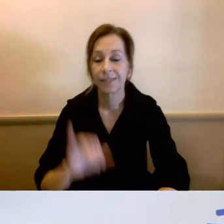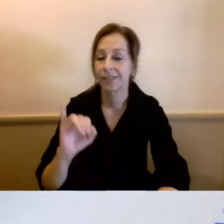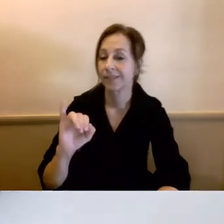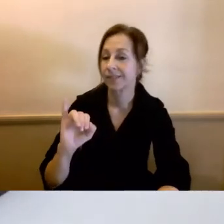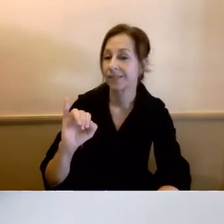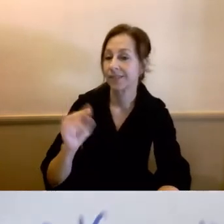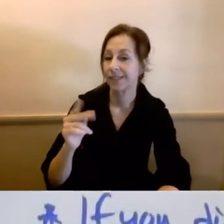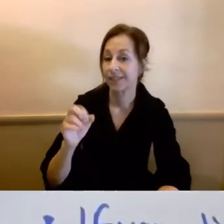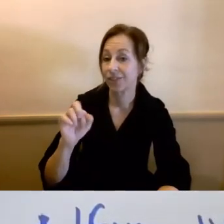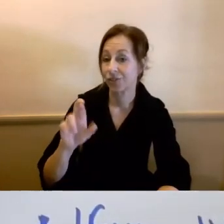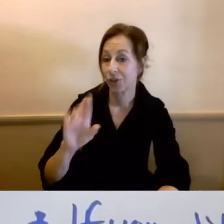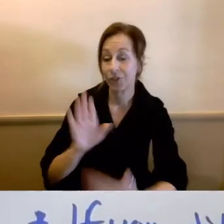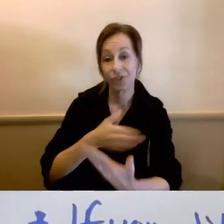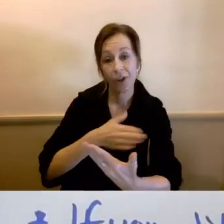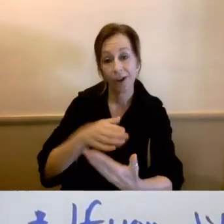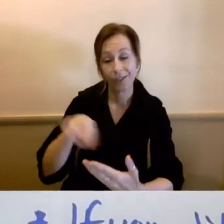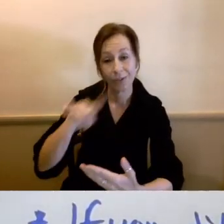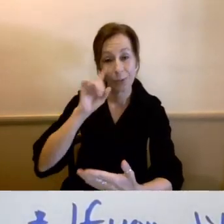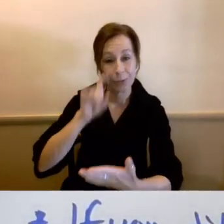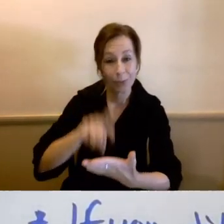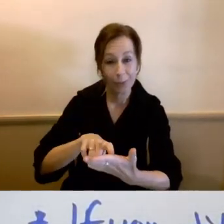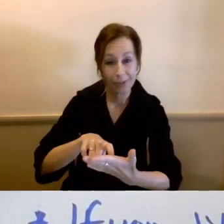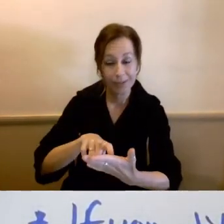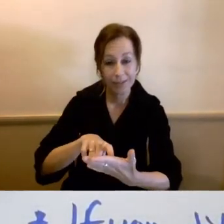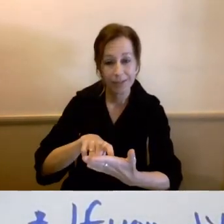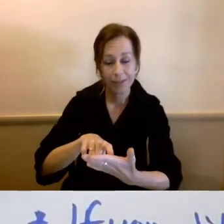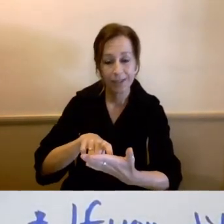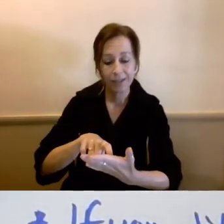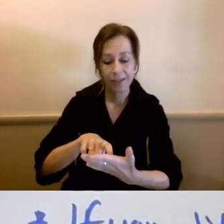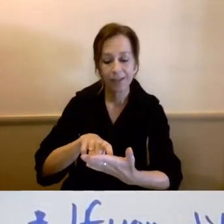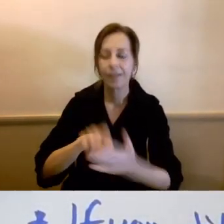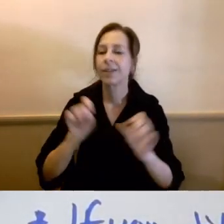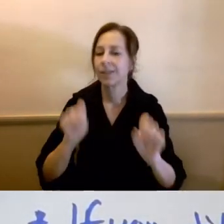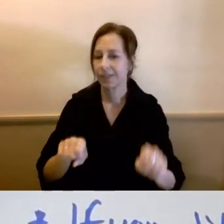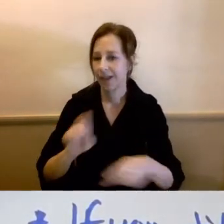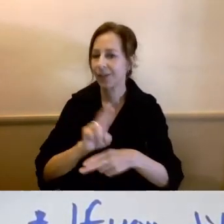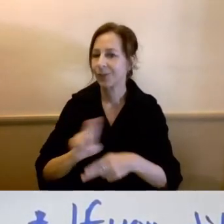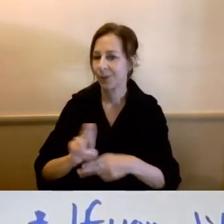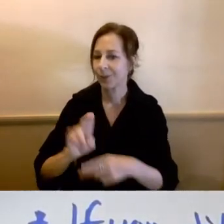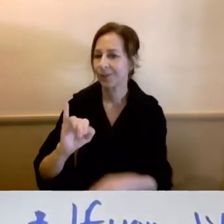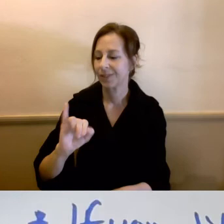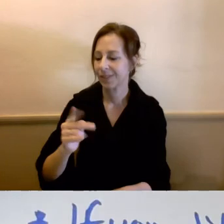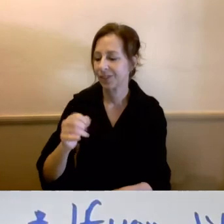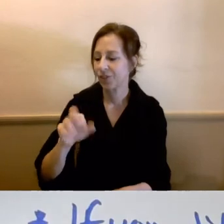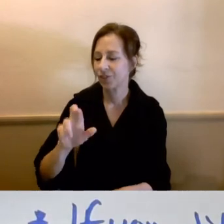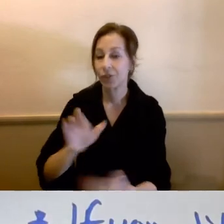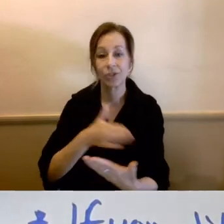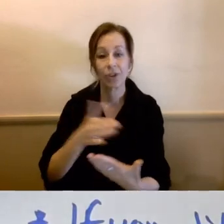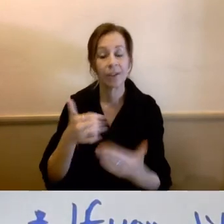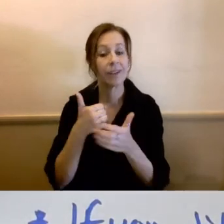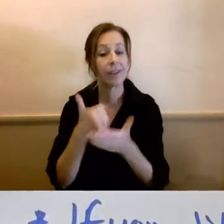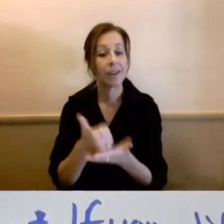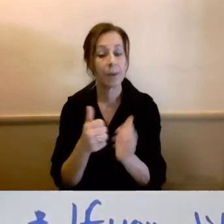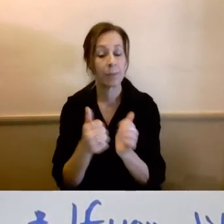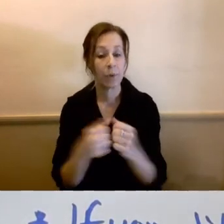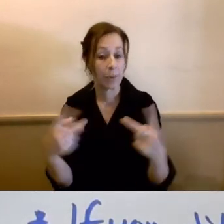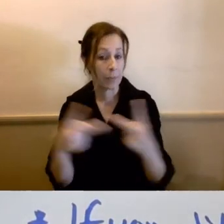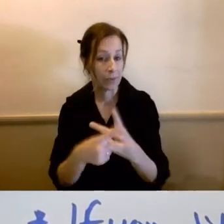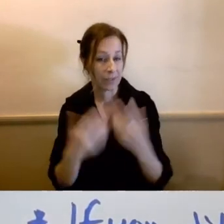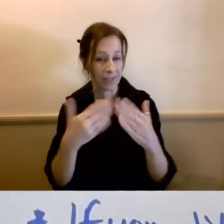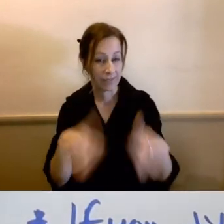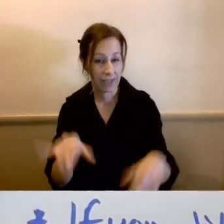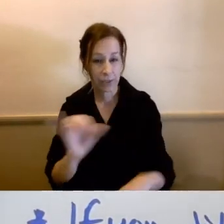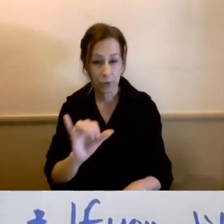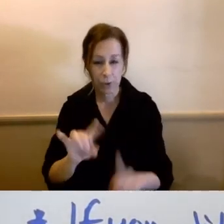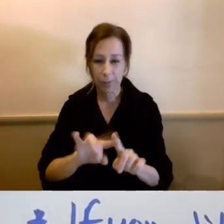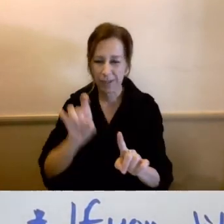So the integer song, right? If you didn't notice, you can also use the integer song to help you with multiplying and dividing